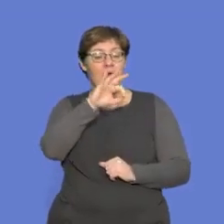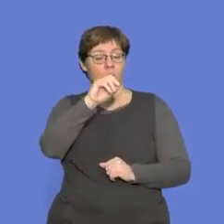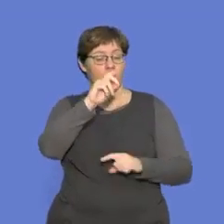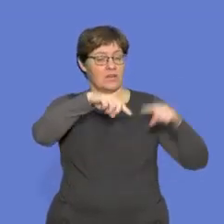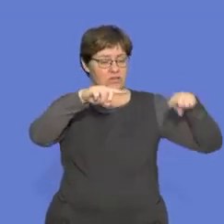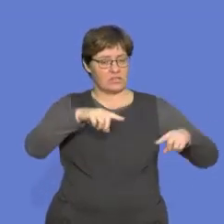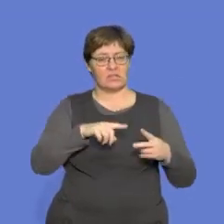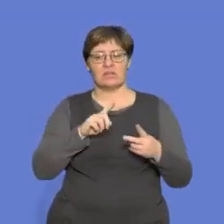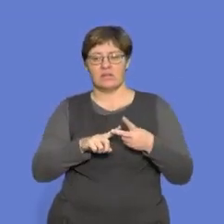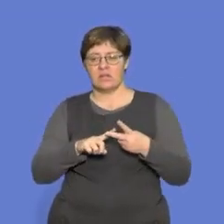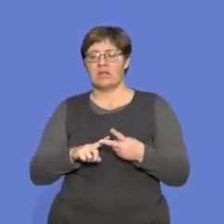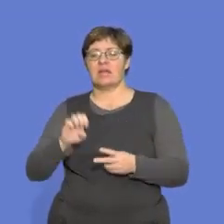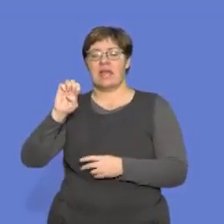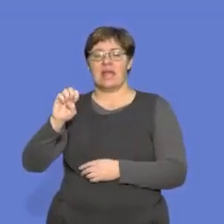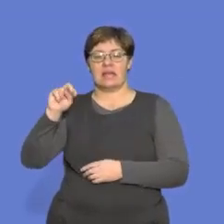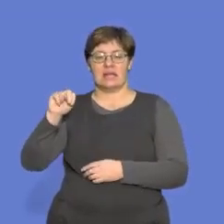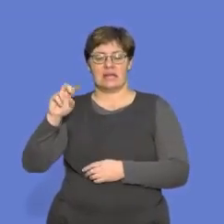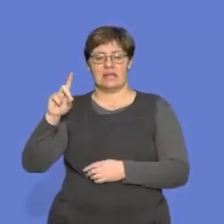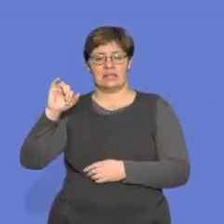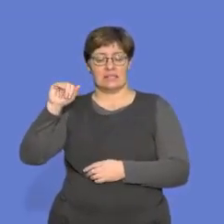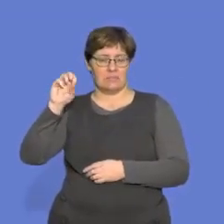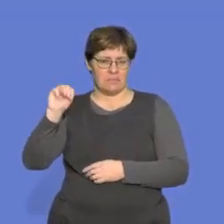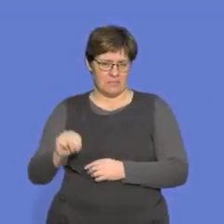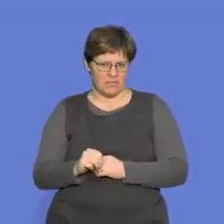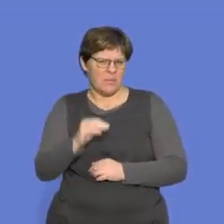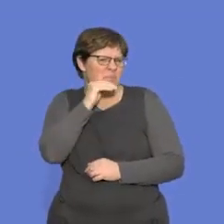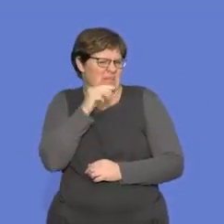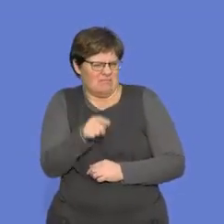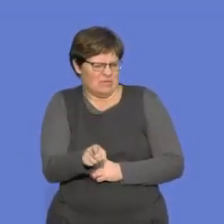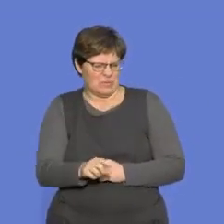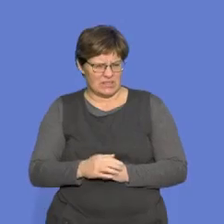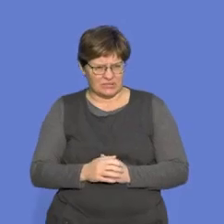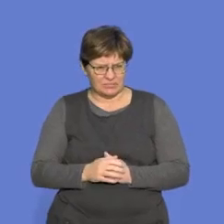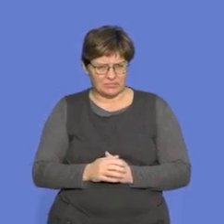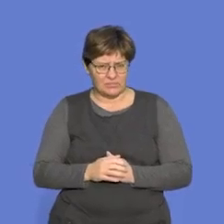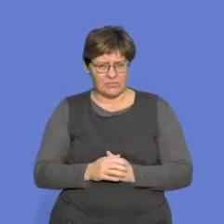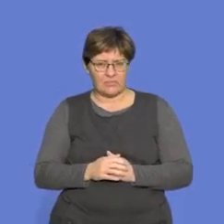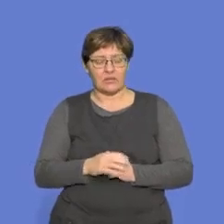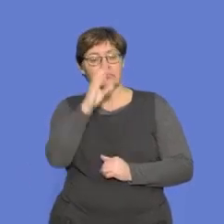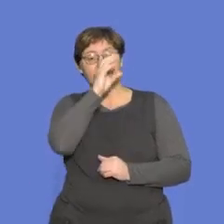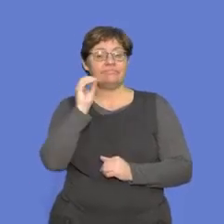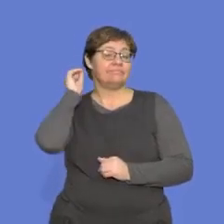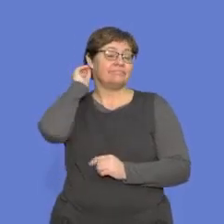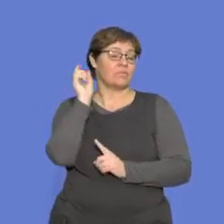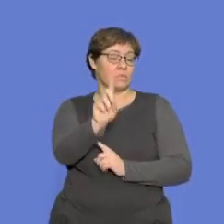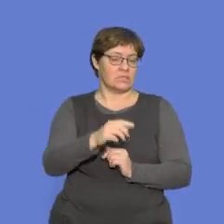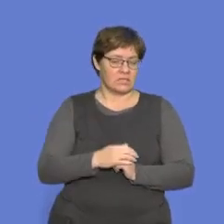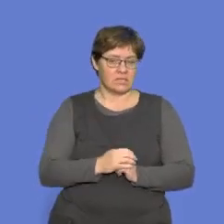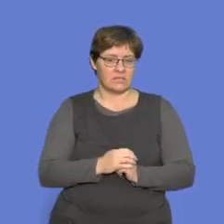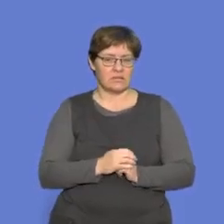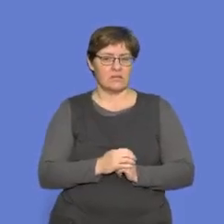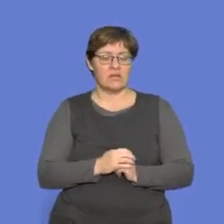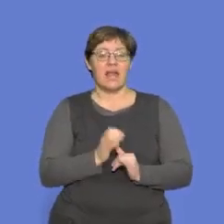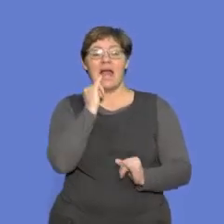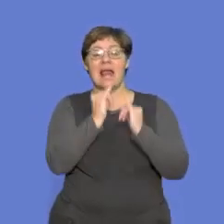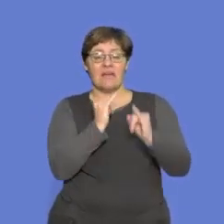and endemism in South Africa. What does that mean? Let's take note of the following. There are 11